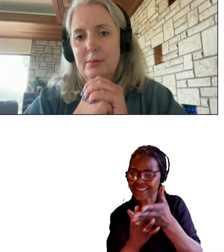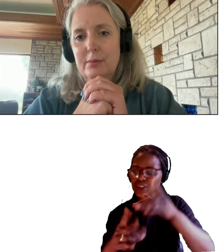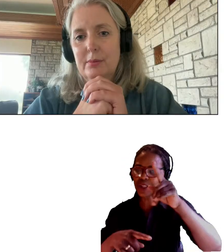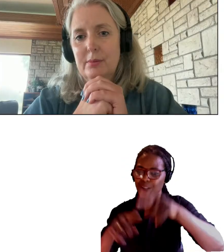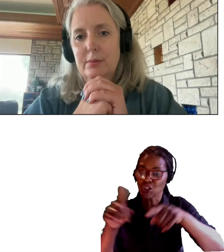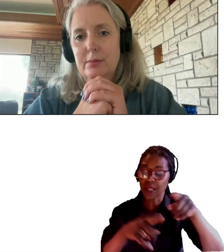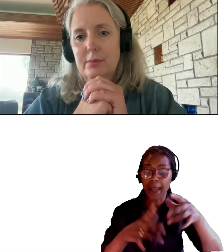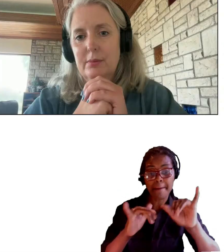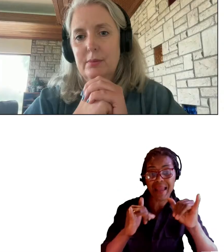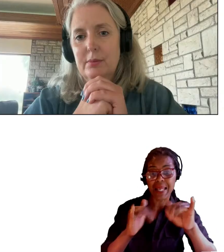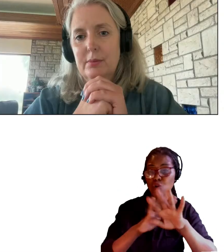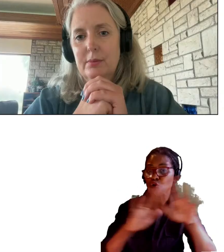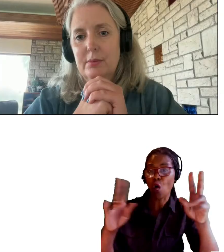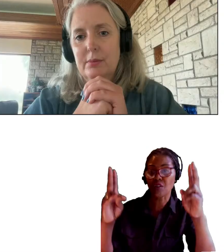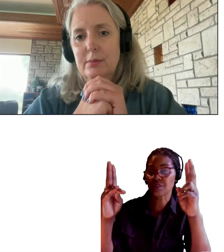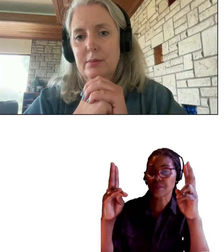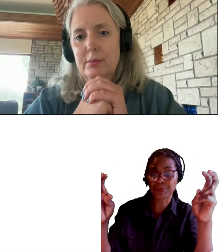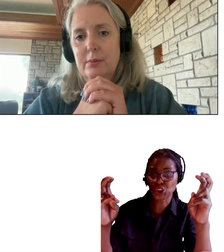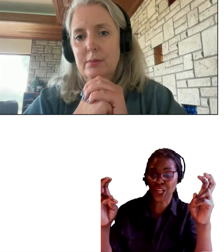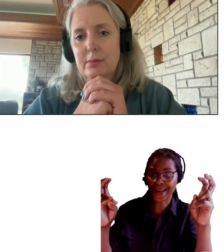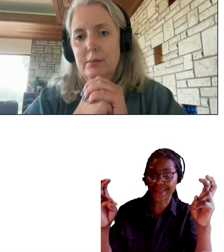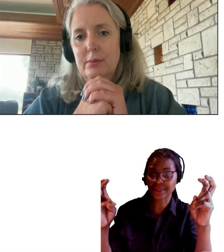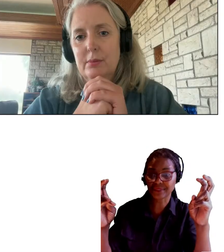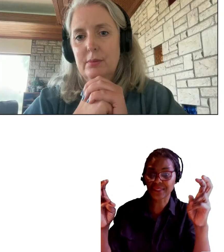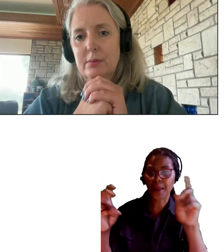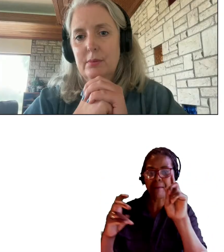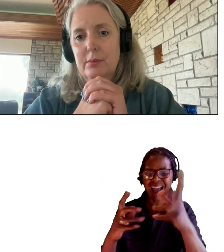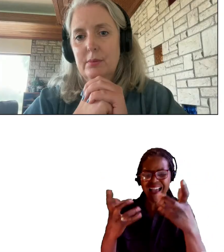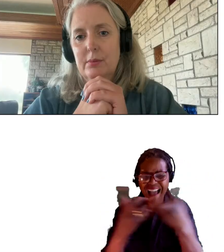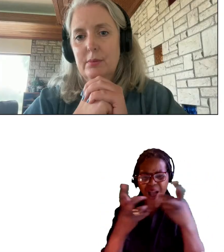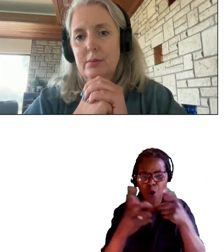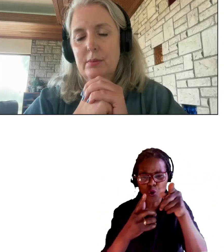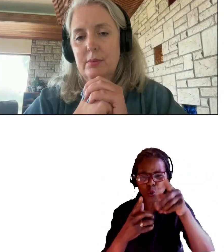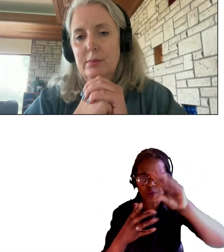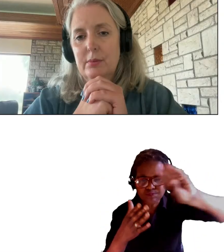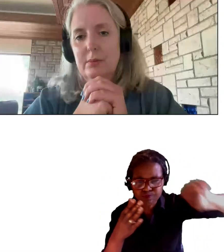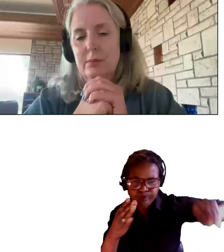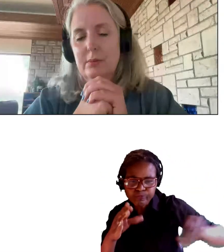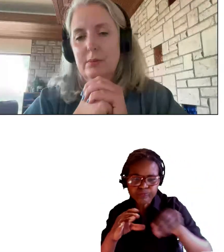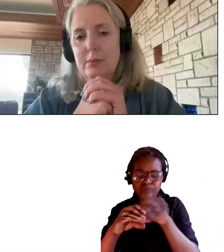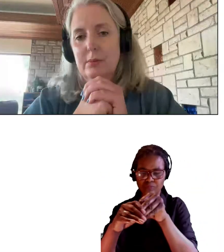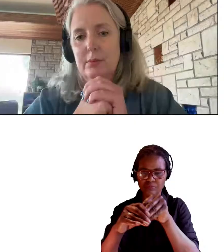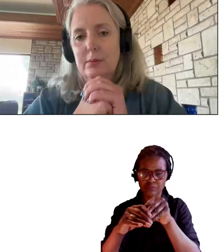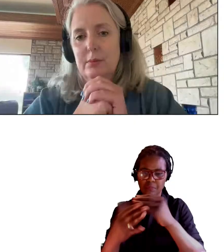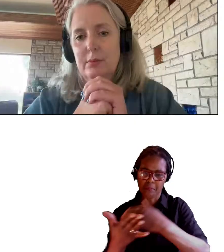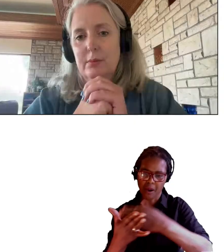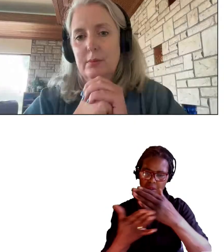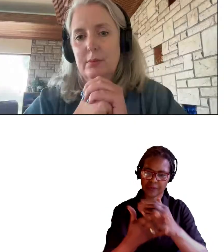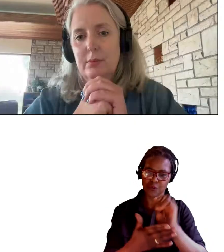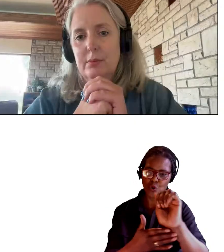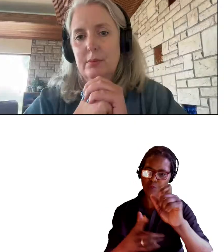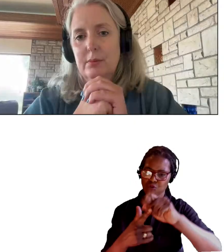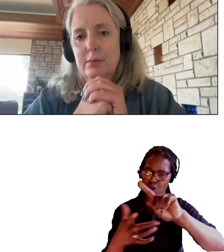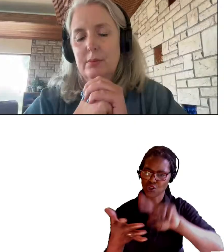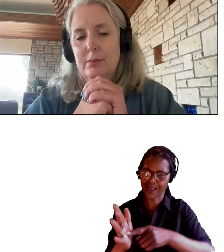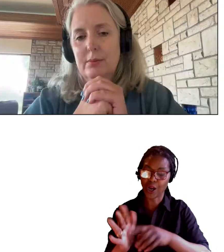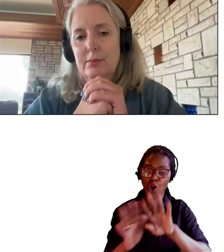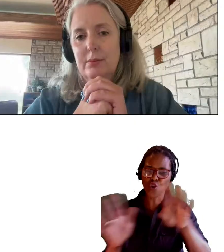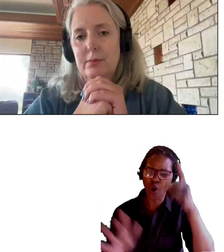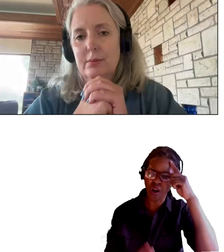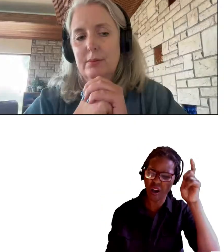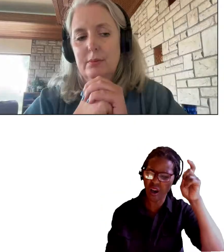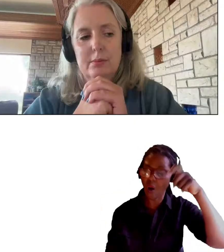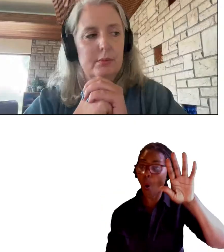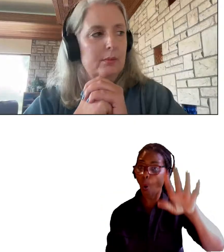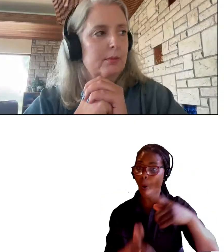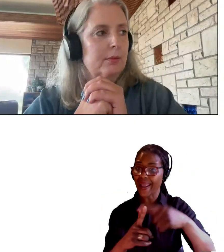itself, it's how it fits with how you've worked it into your project and right from the beginning, not as an afterthought. I think that's the